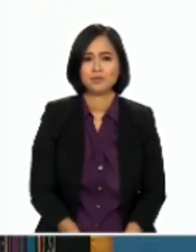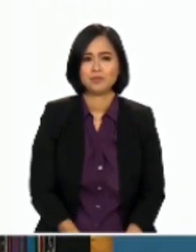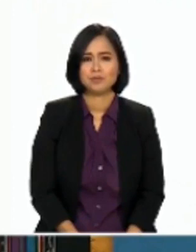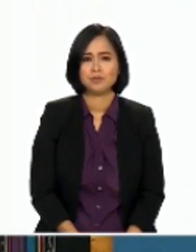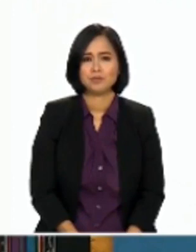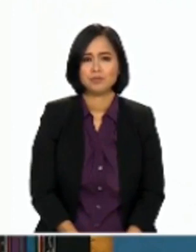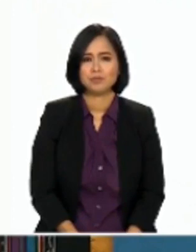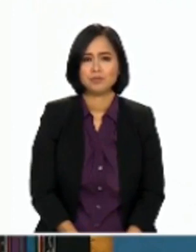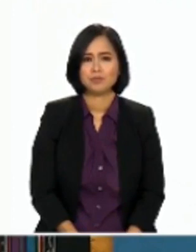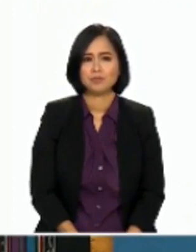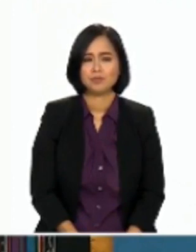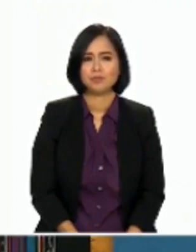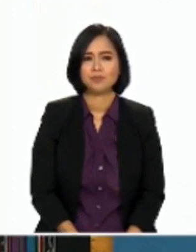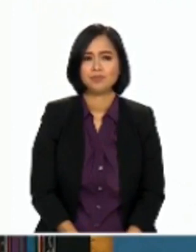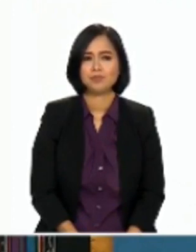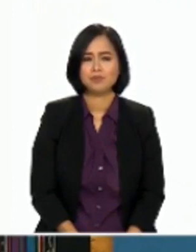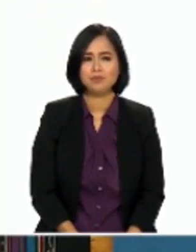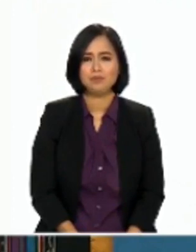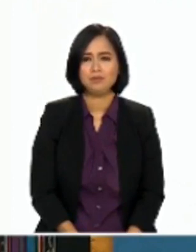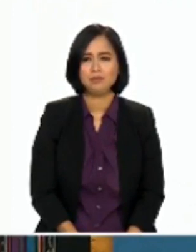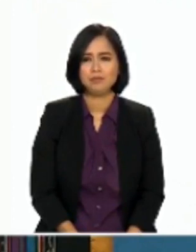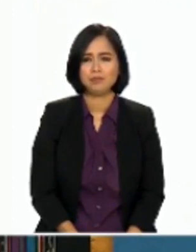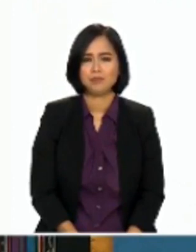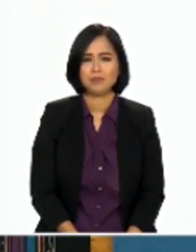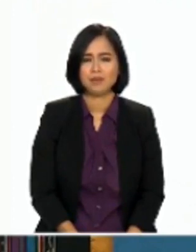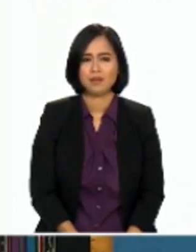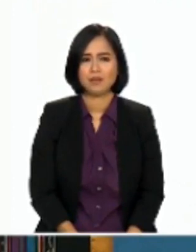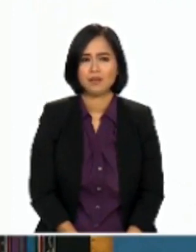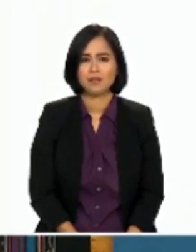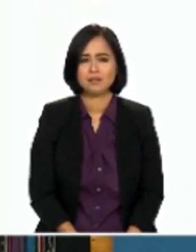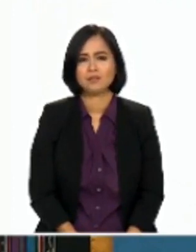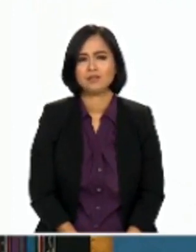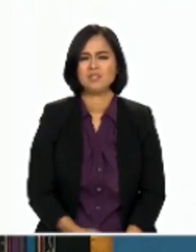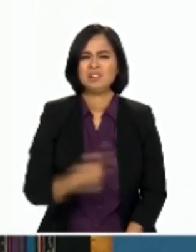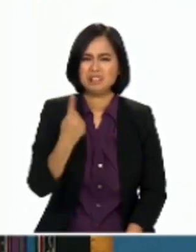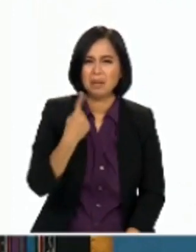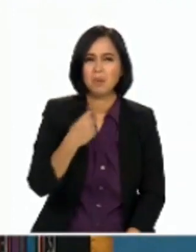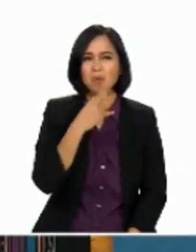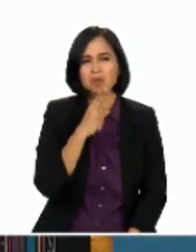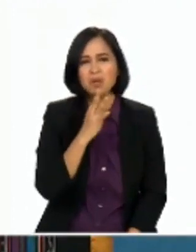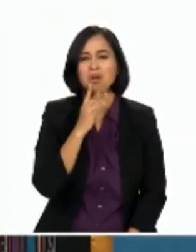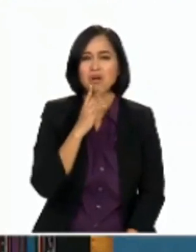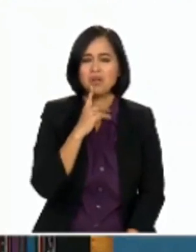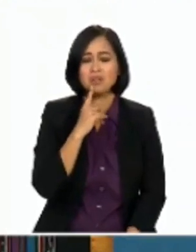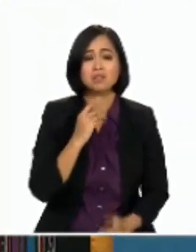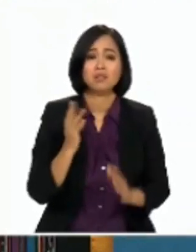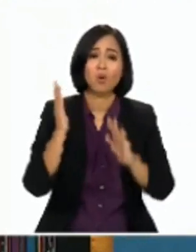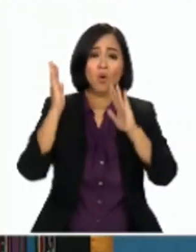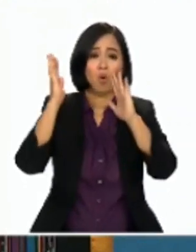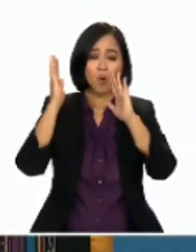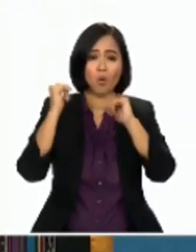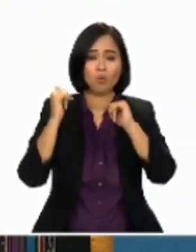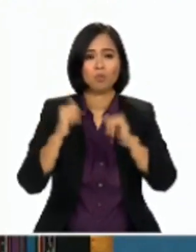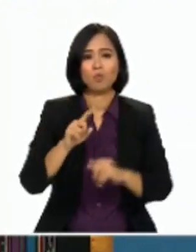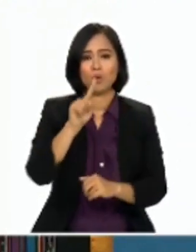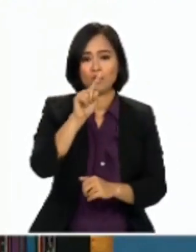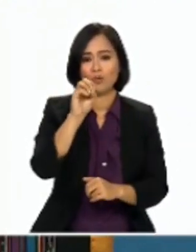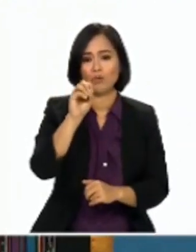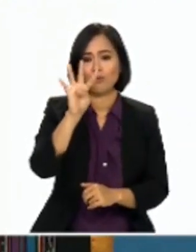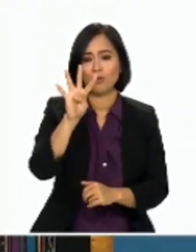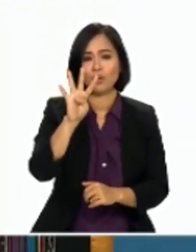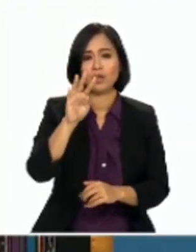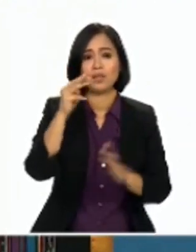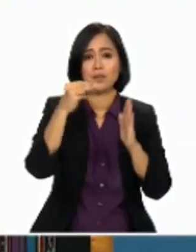para sabihin na, your old talk, hopefully 104 million